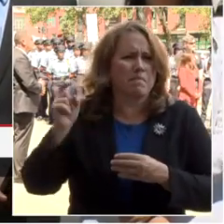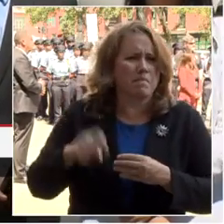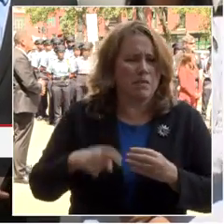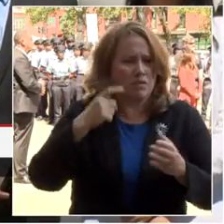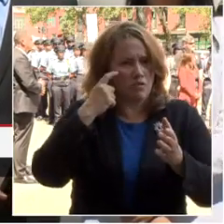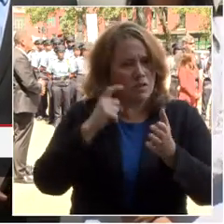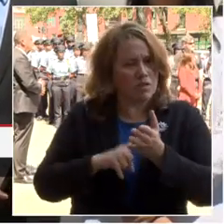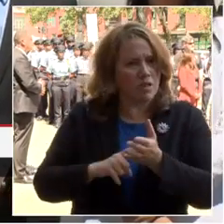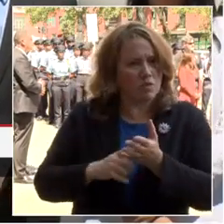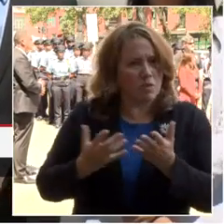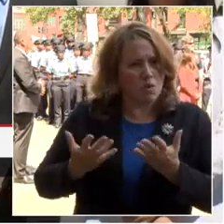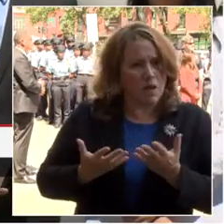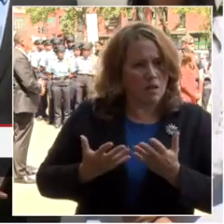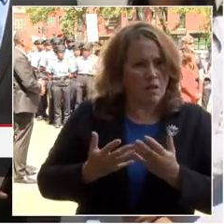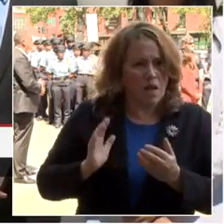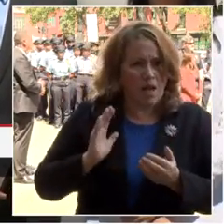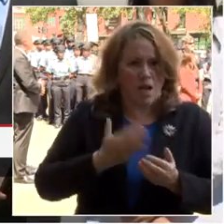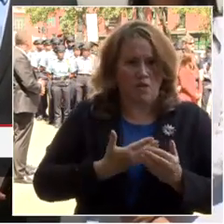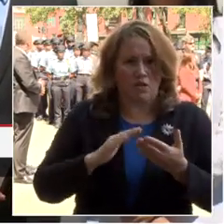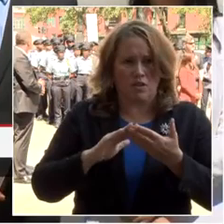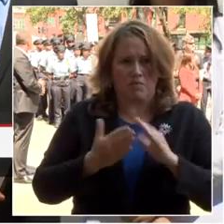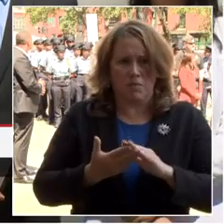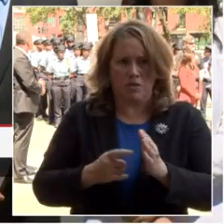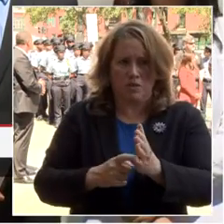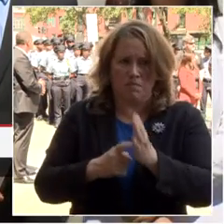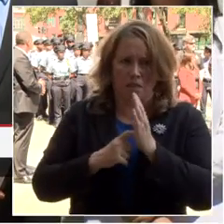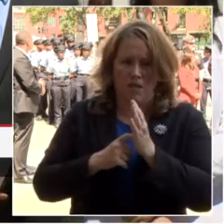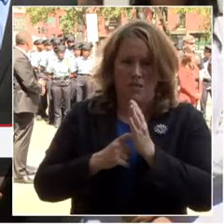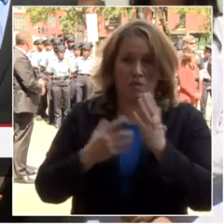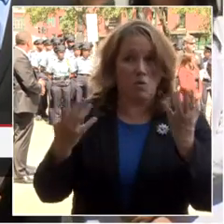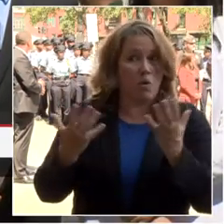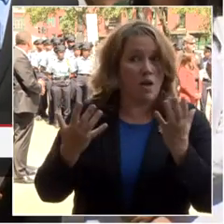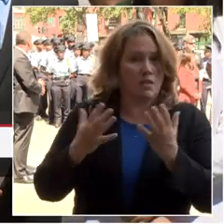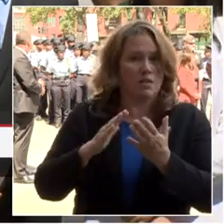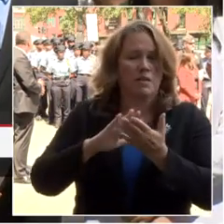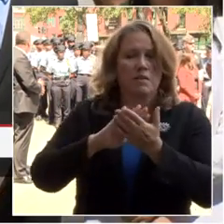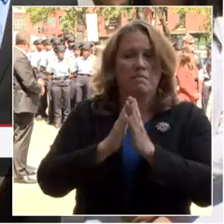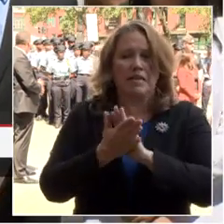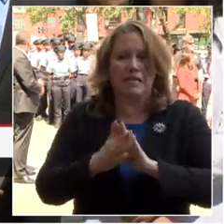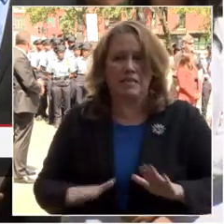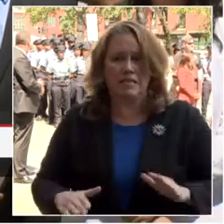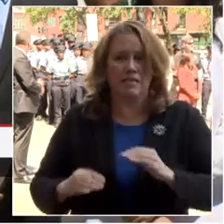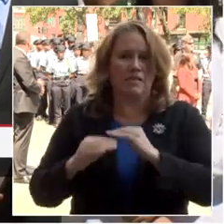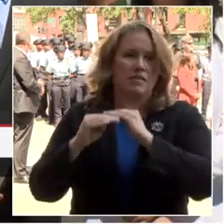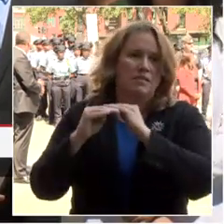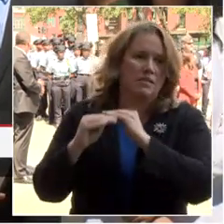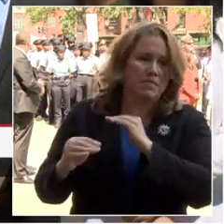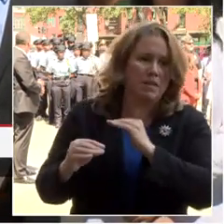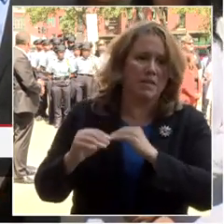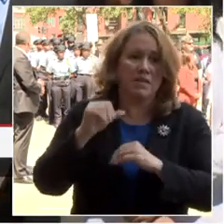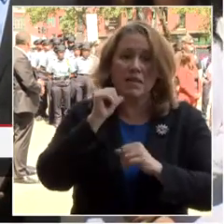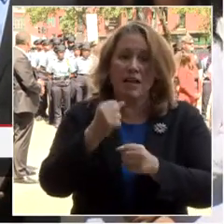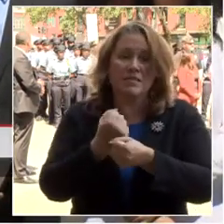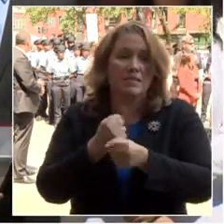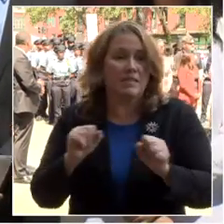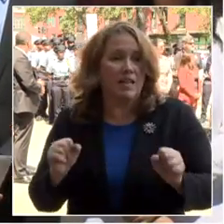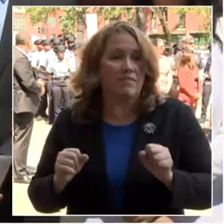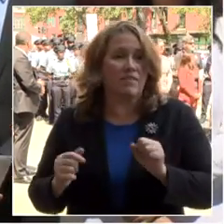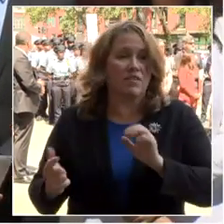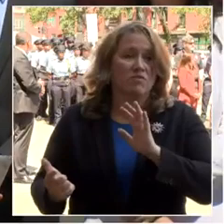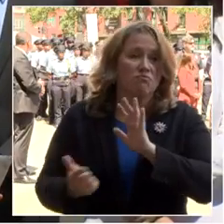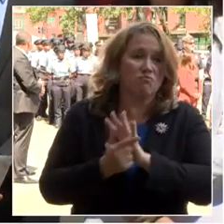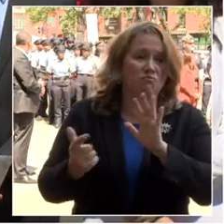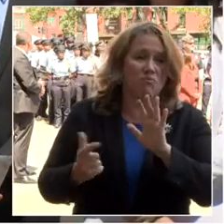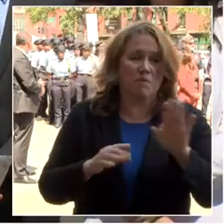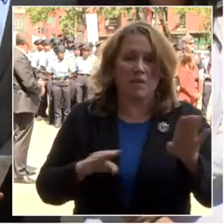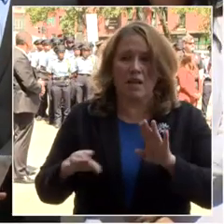our communities demand peace and civility. Unsafe and illegal behaviors will not be tolerated. We